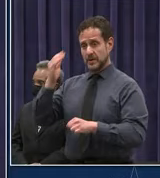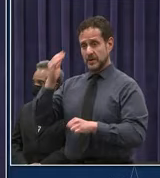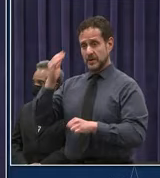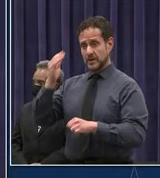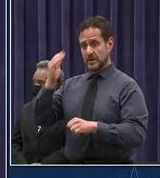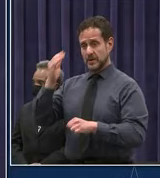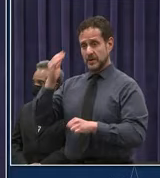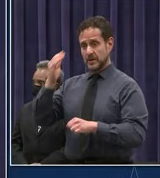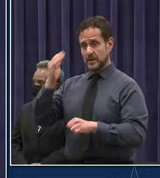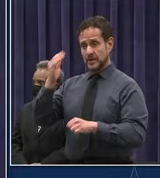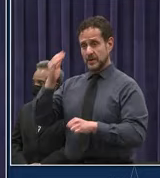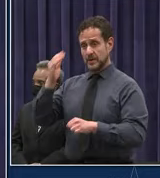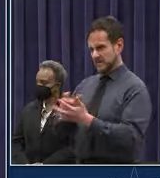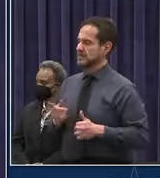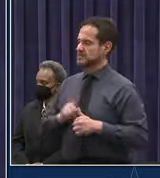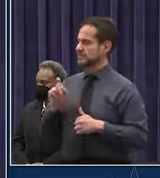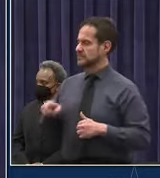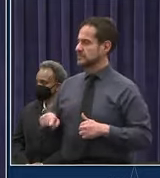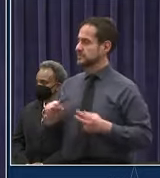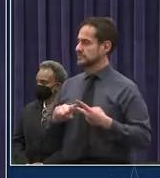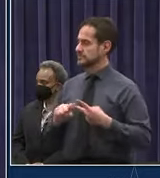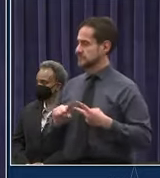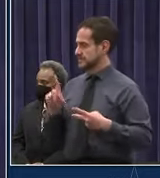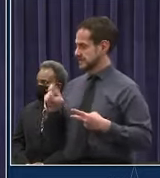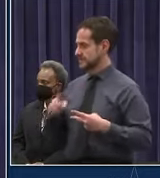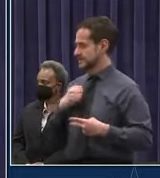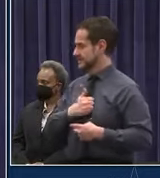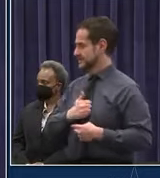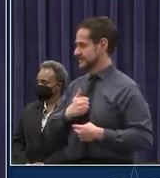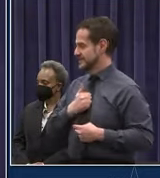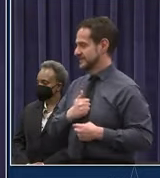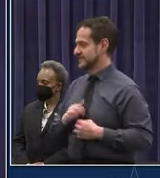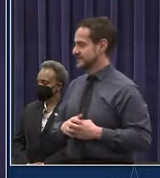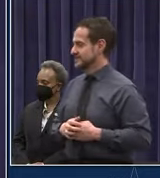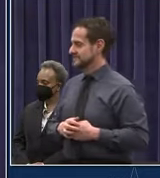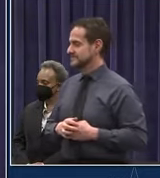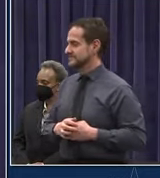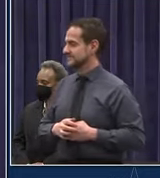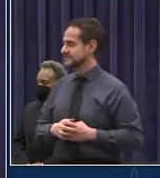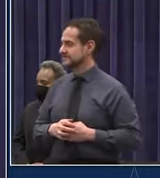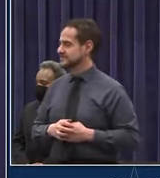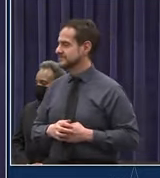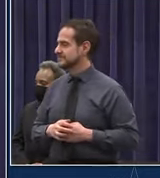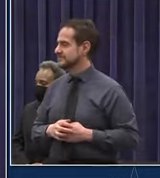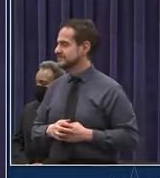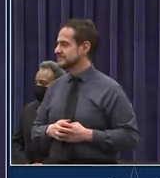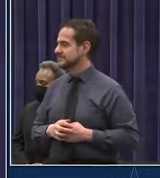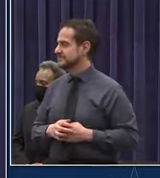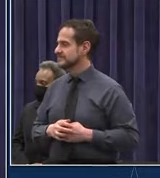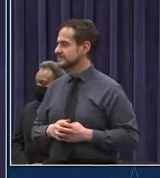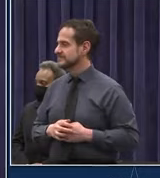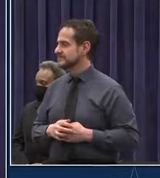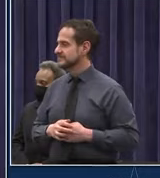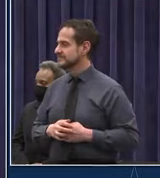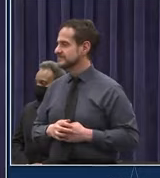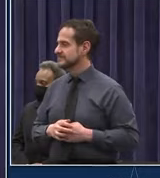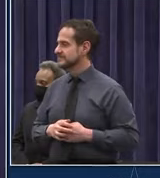16. He's going to be tried in adult court tomorrow. Yes, ma'am. So we're going to be able to know his name,